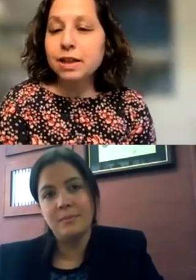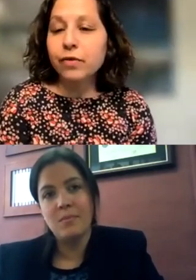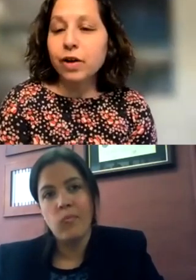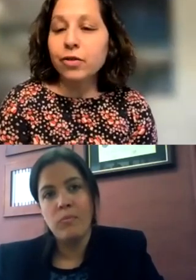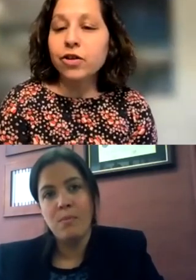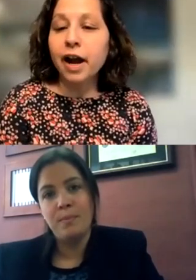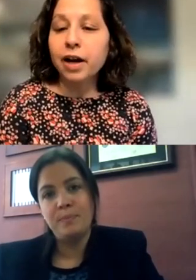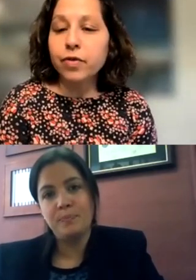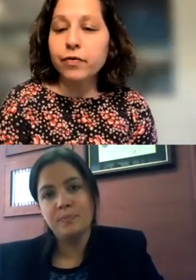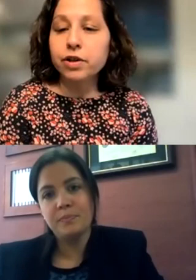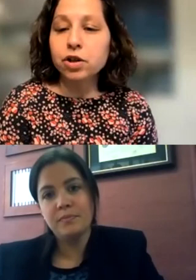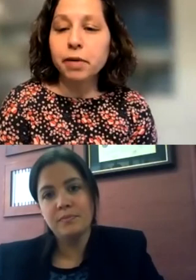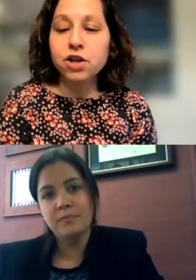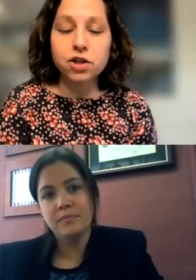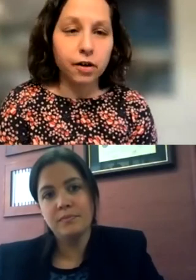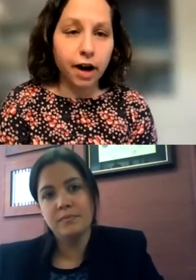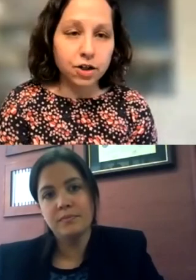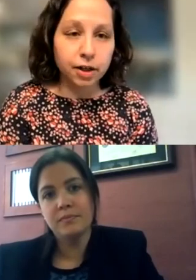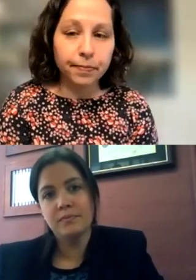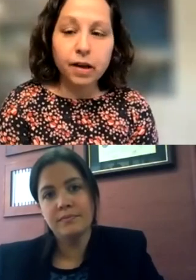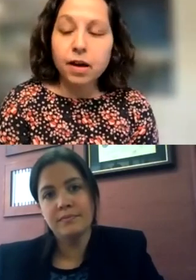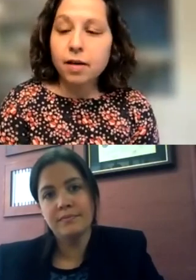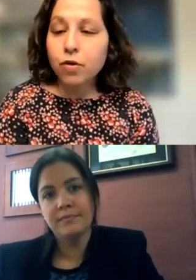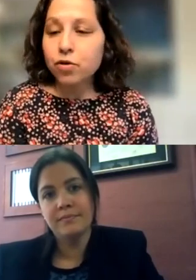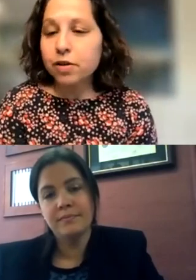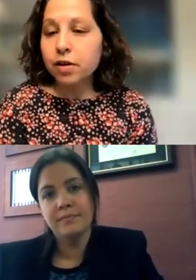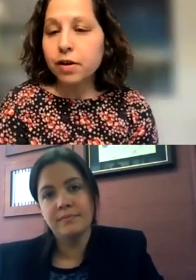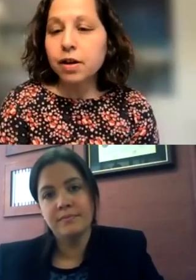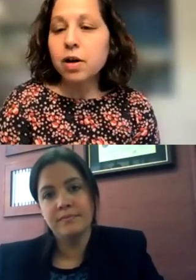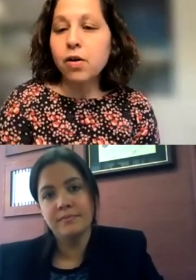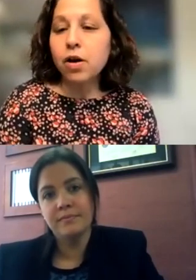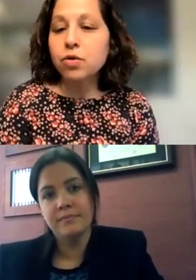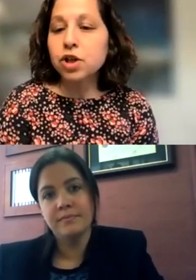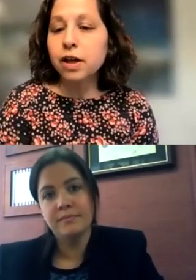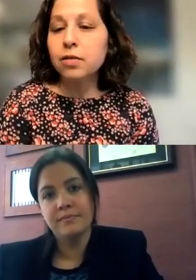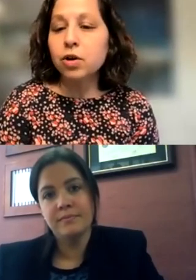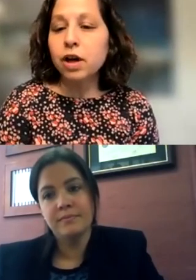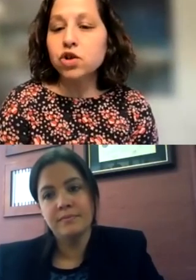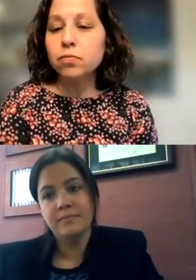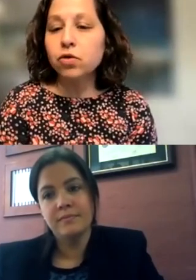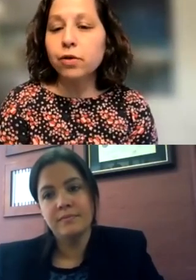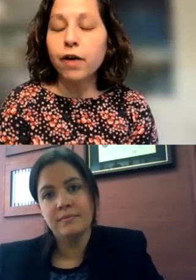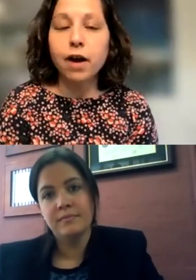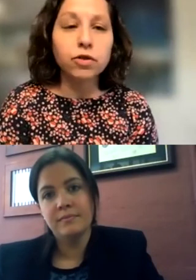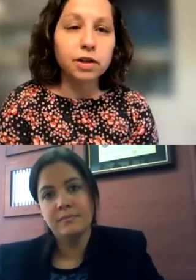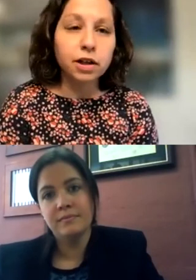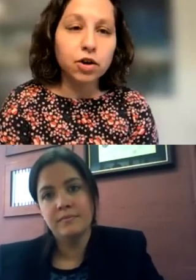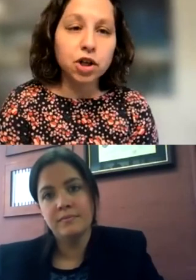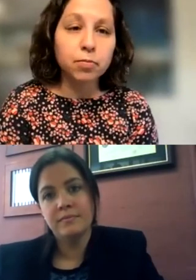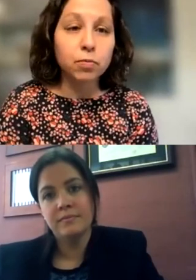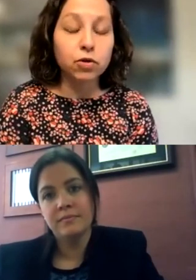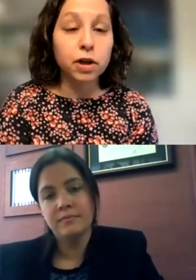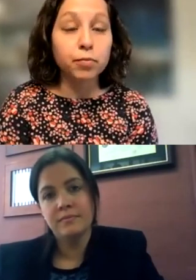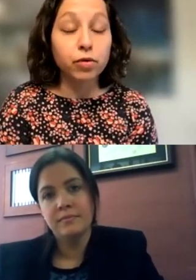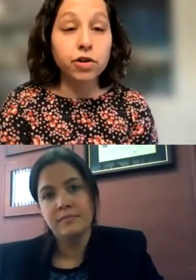been delivered outside of the physician-patient interaction? And more specifically, what about coaching and communication between faculty and